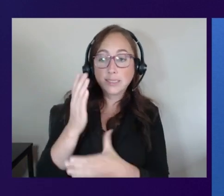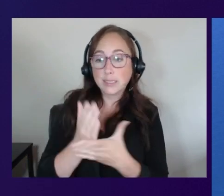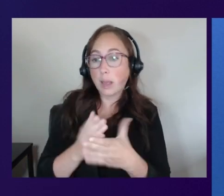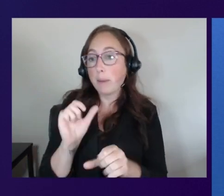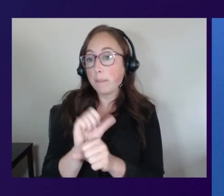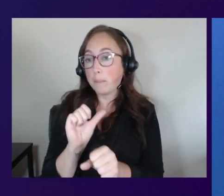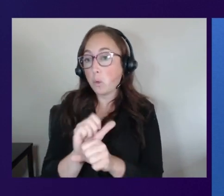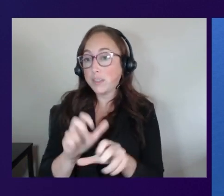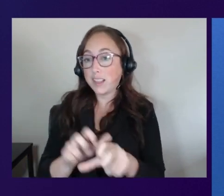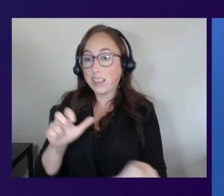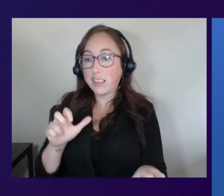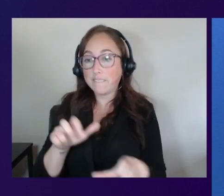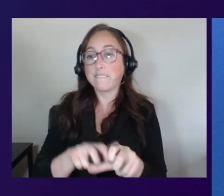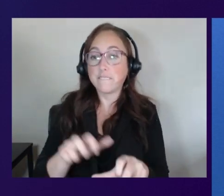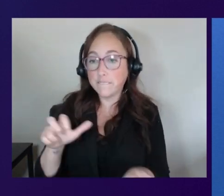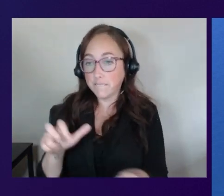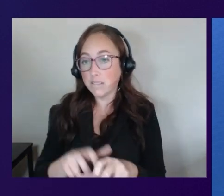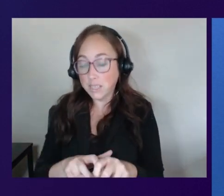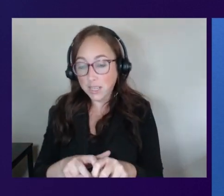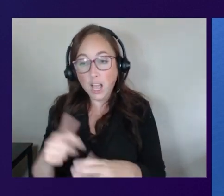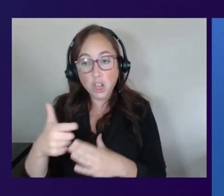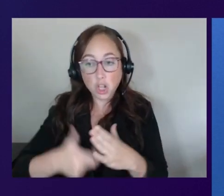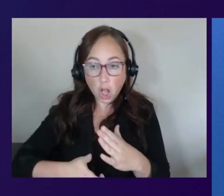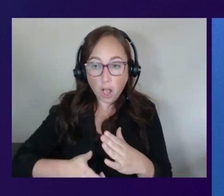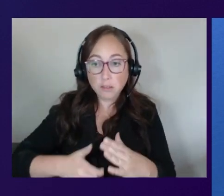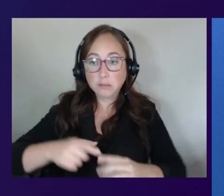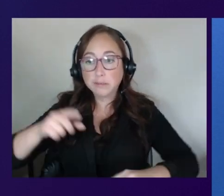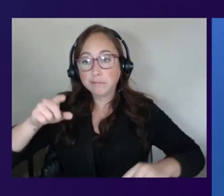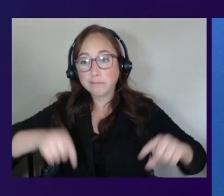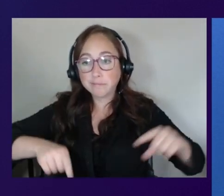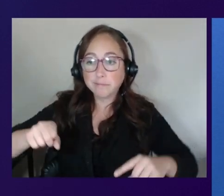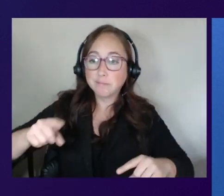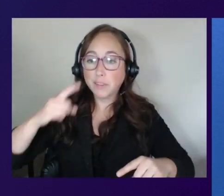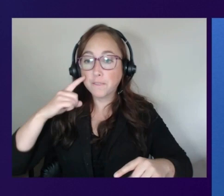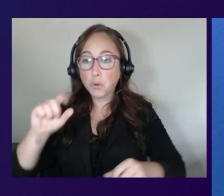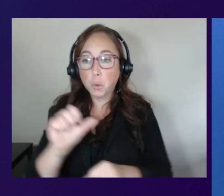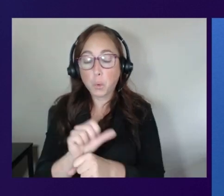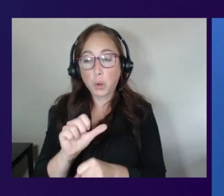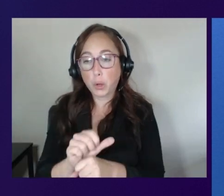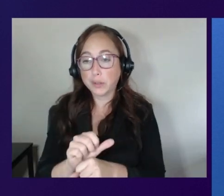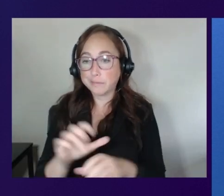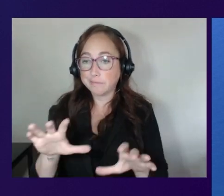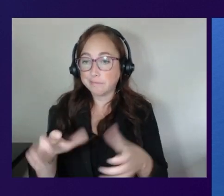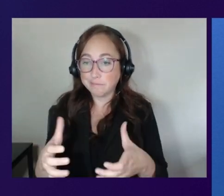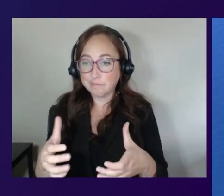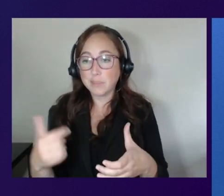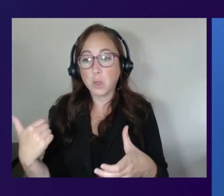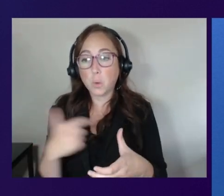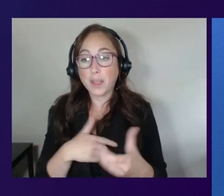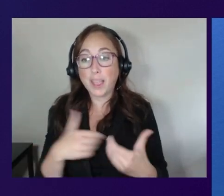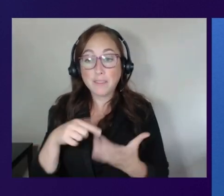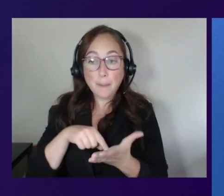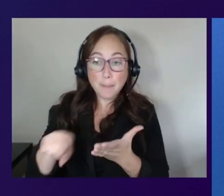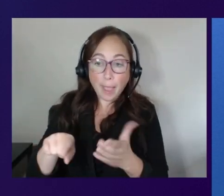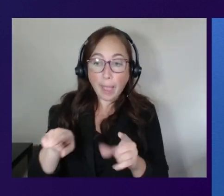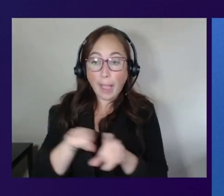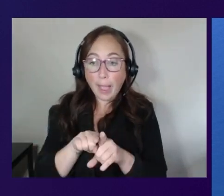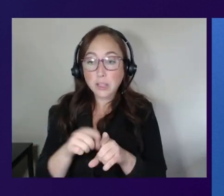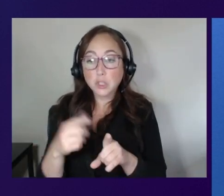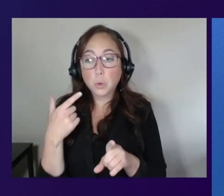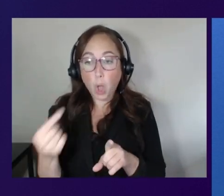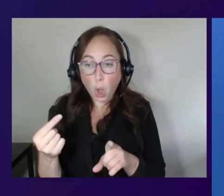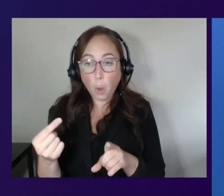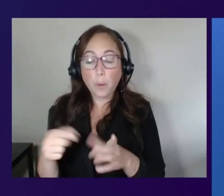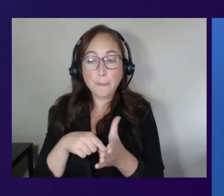constant dynamics of the workforce that are happening, right? And because we have pay-as-you-go pricing, so if you, instead of building your